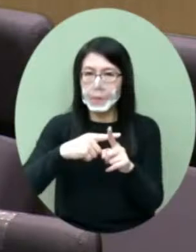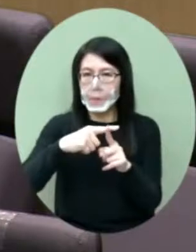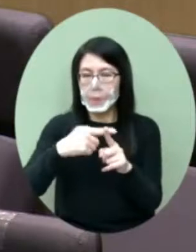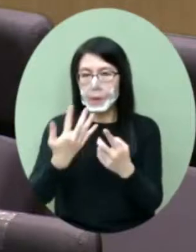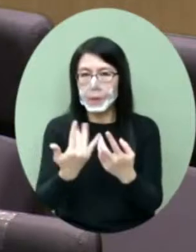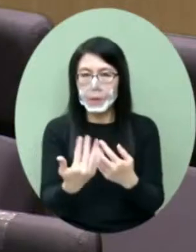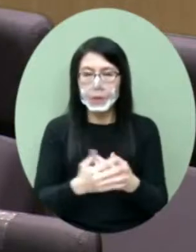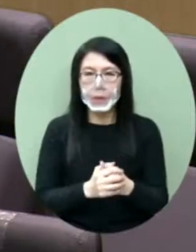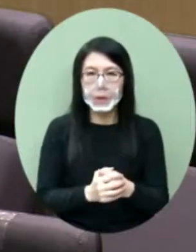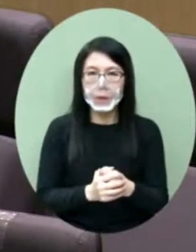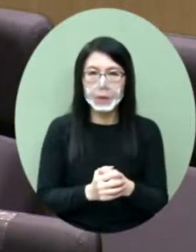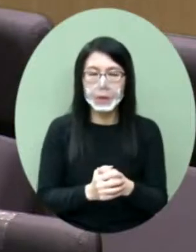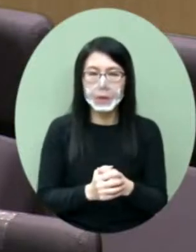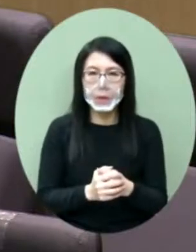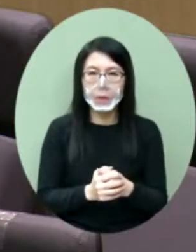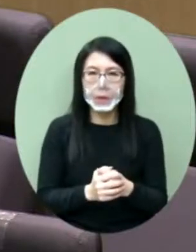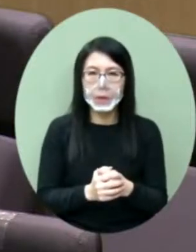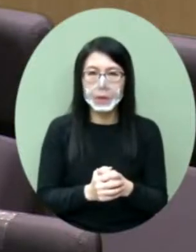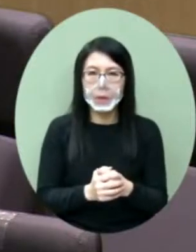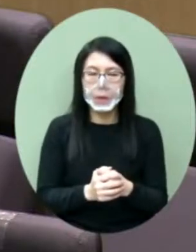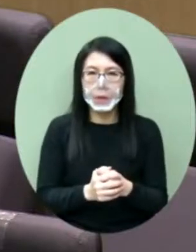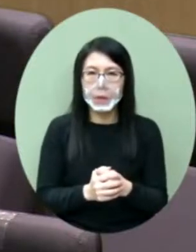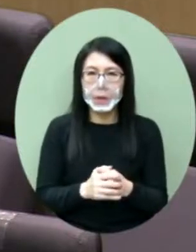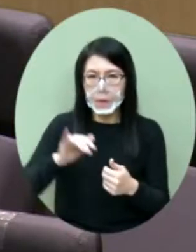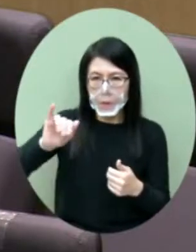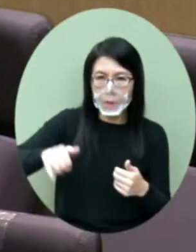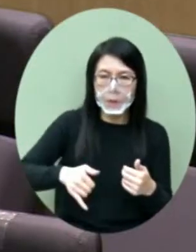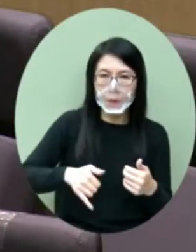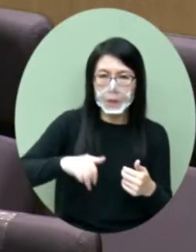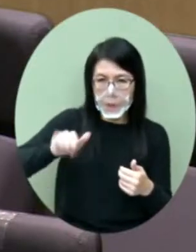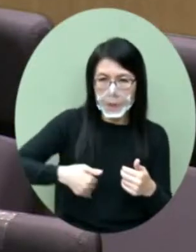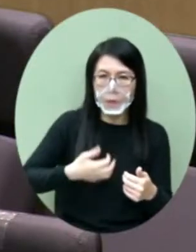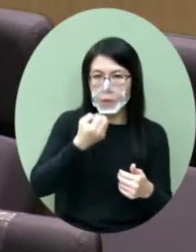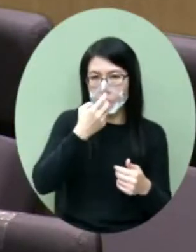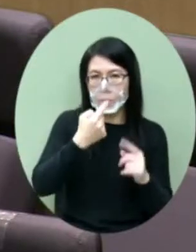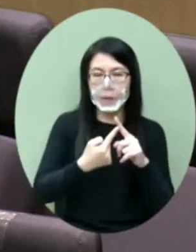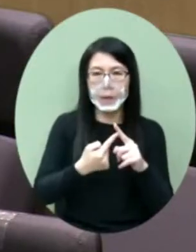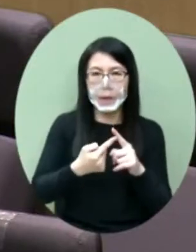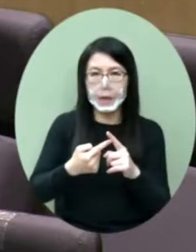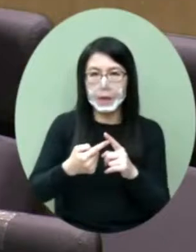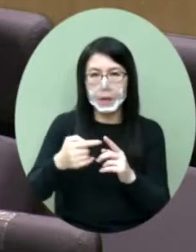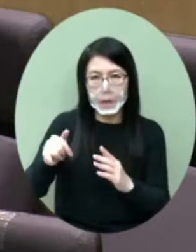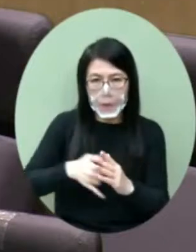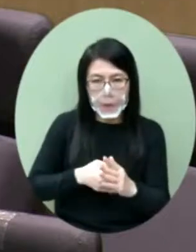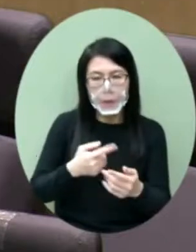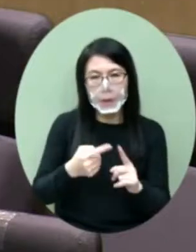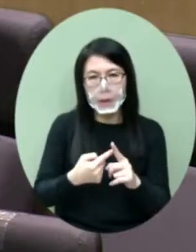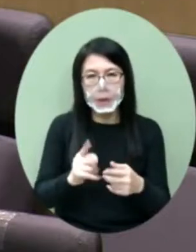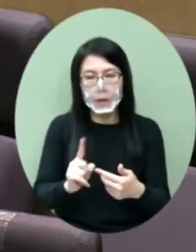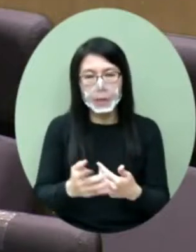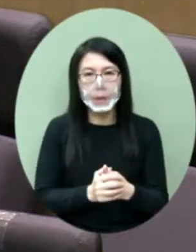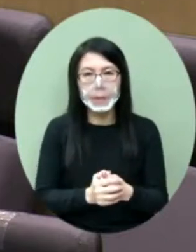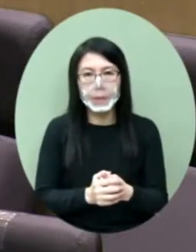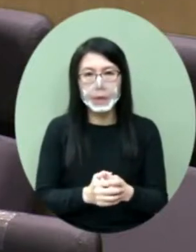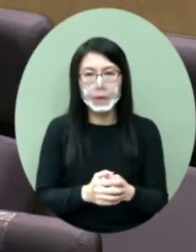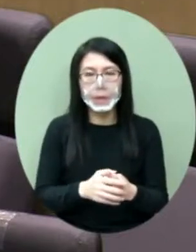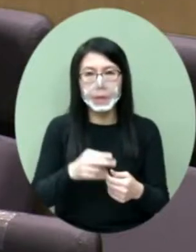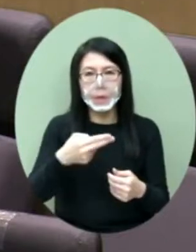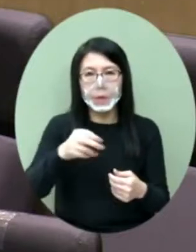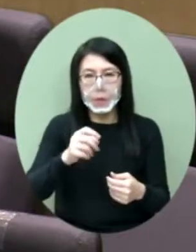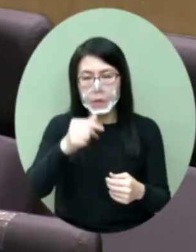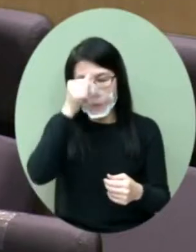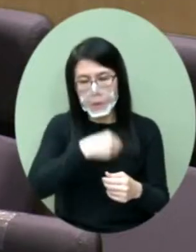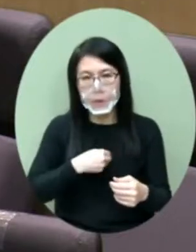my last 2 questions are for Dr. Ho. So Dr. Tonico said that about 40% of people died